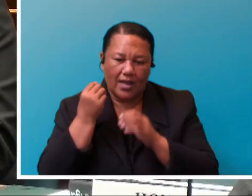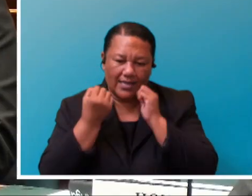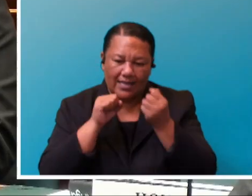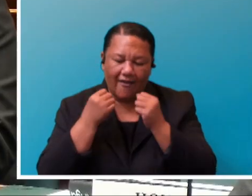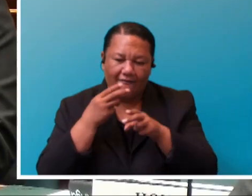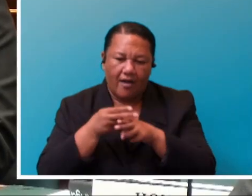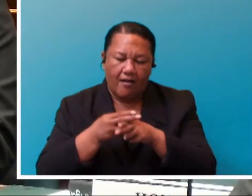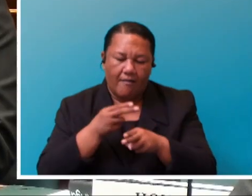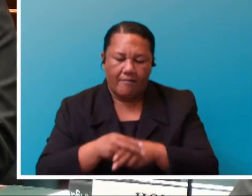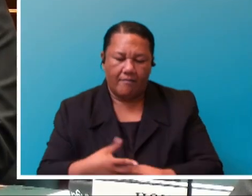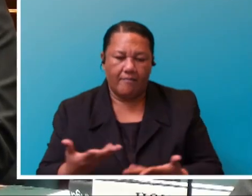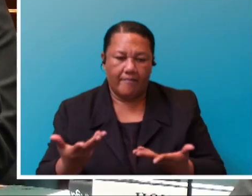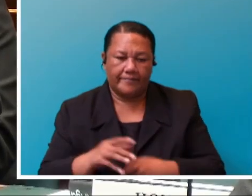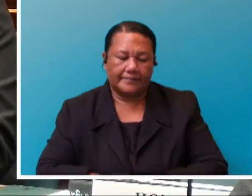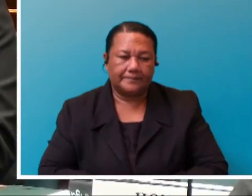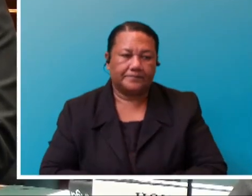transport standards.